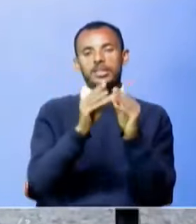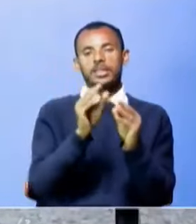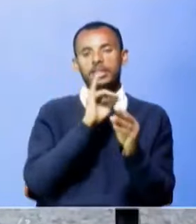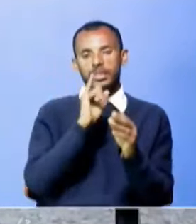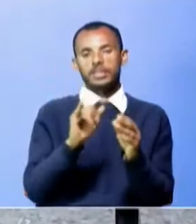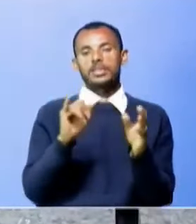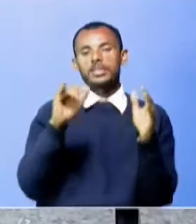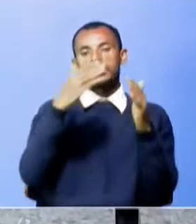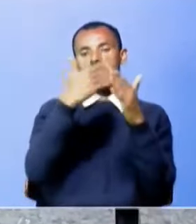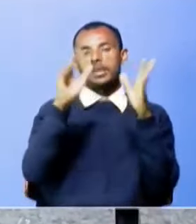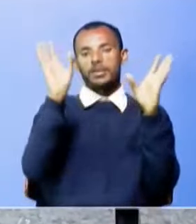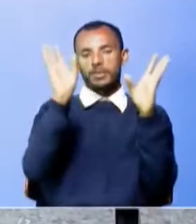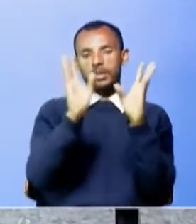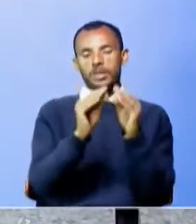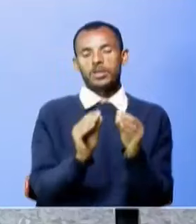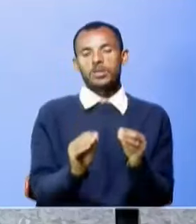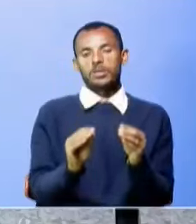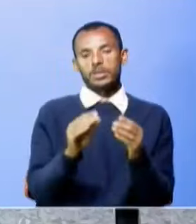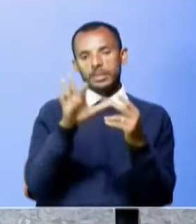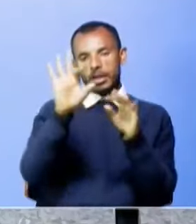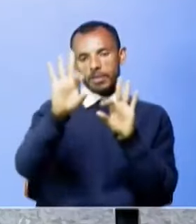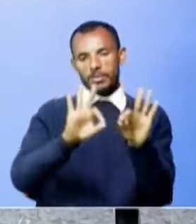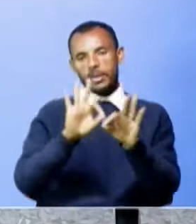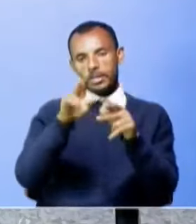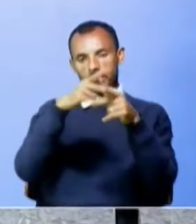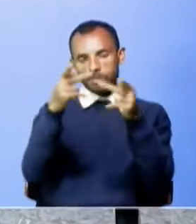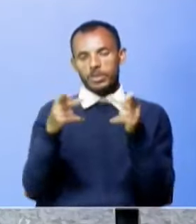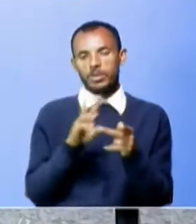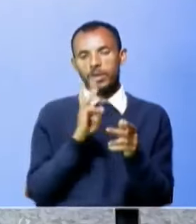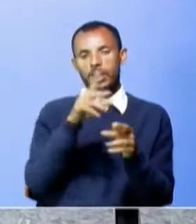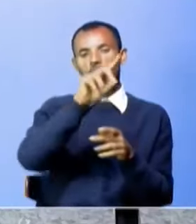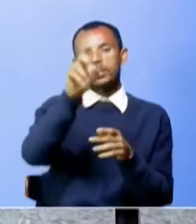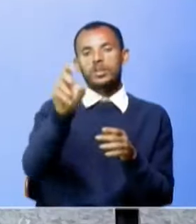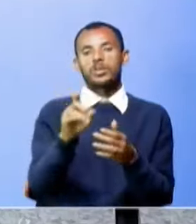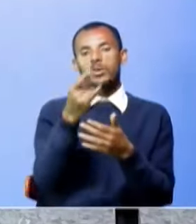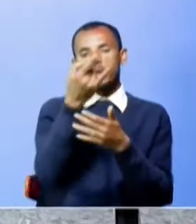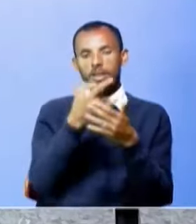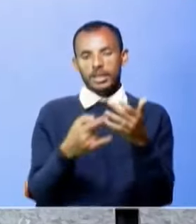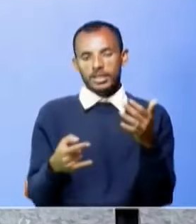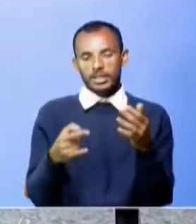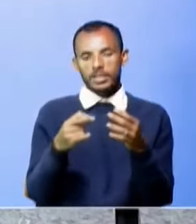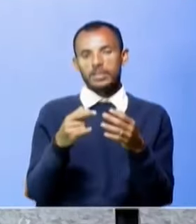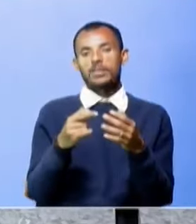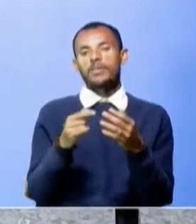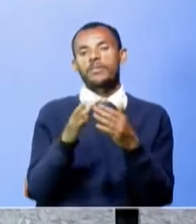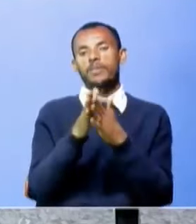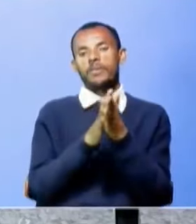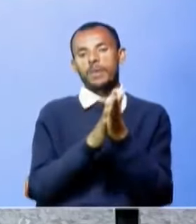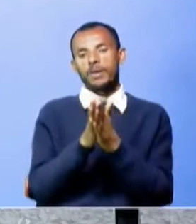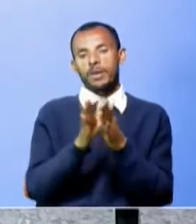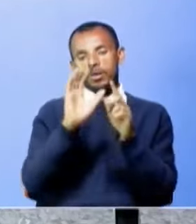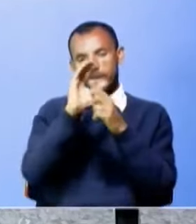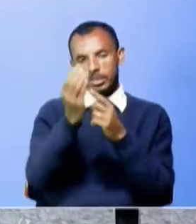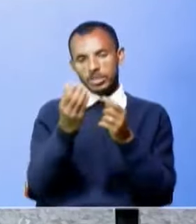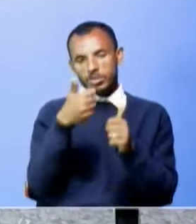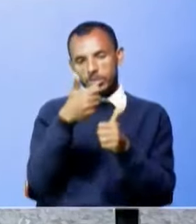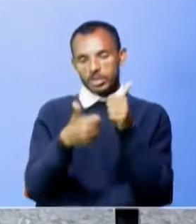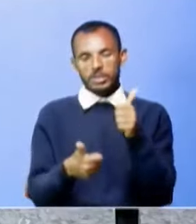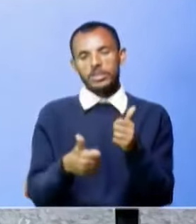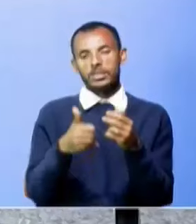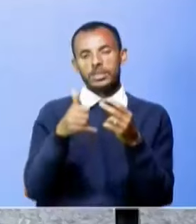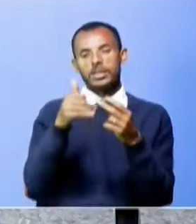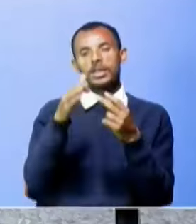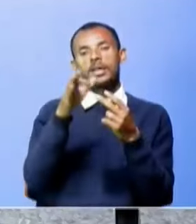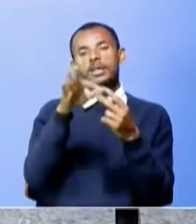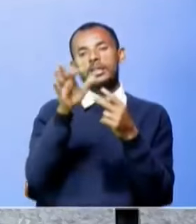of the sample space, and we are asked to list out the favorable condition in which the results are an odd